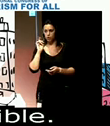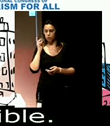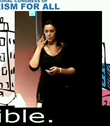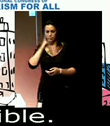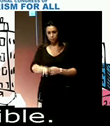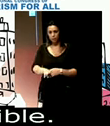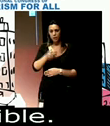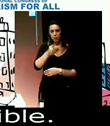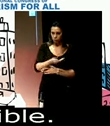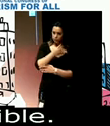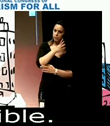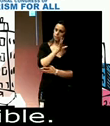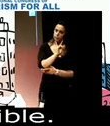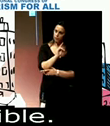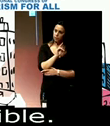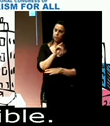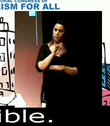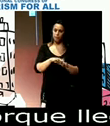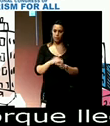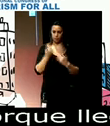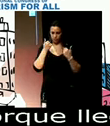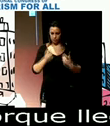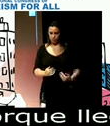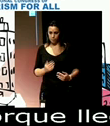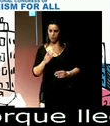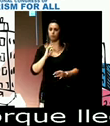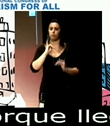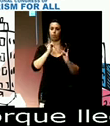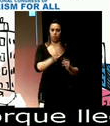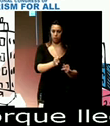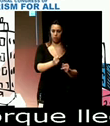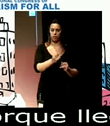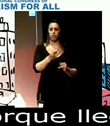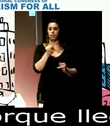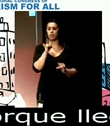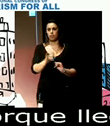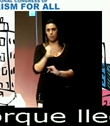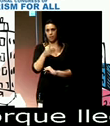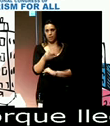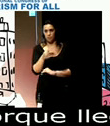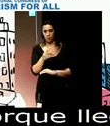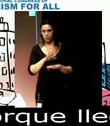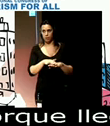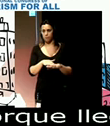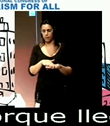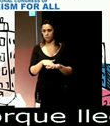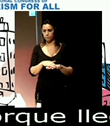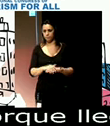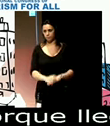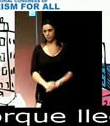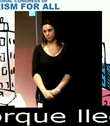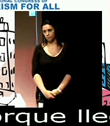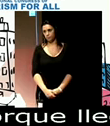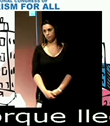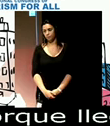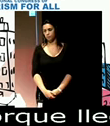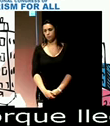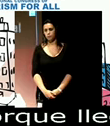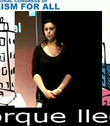really physically reaching that point, but it's very much of importance that you get an intellectual access. And that